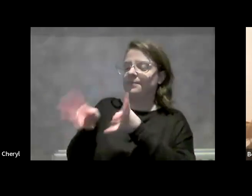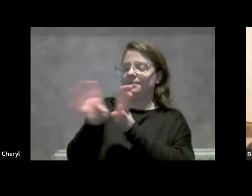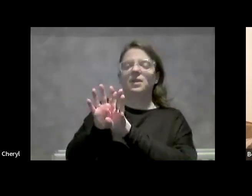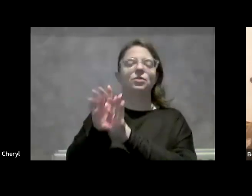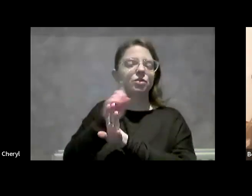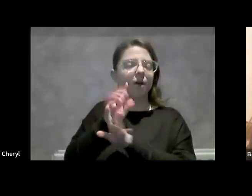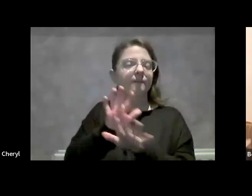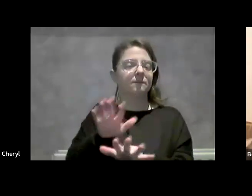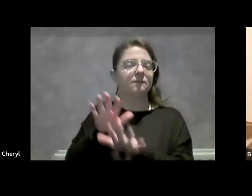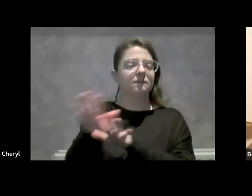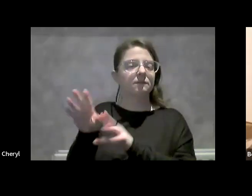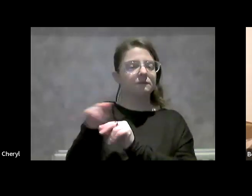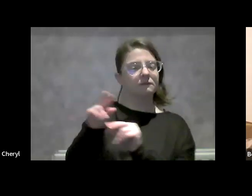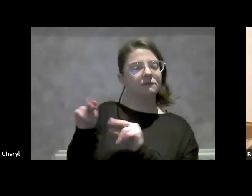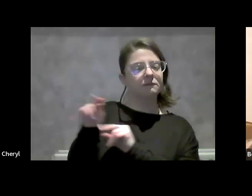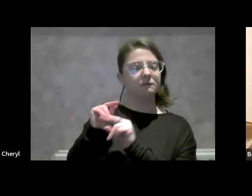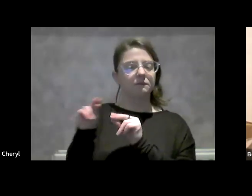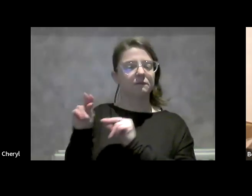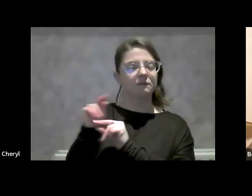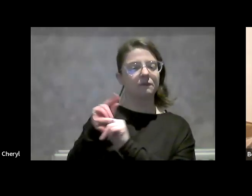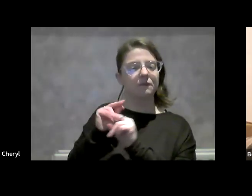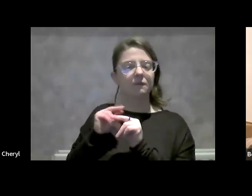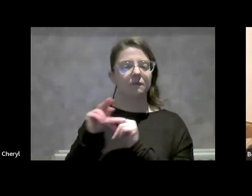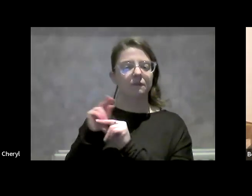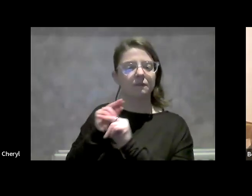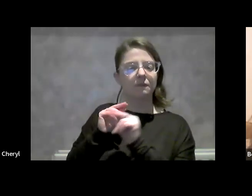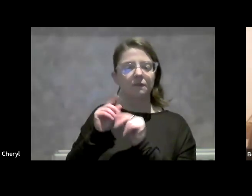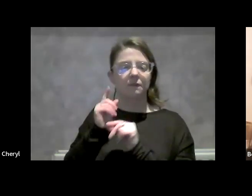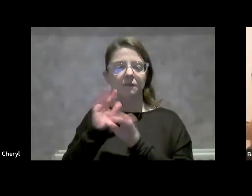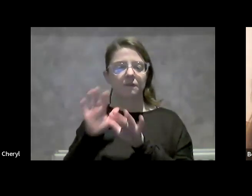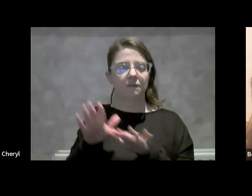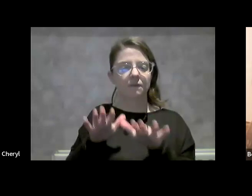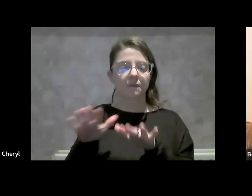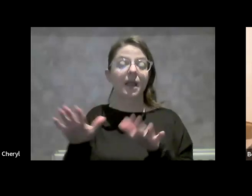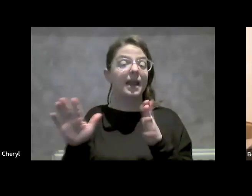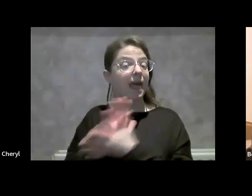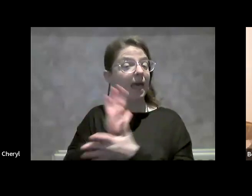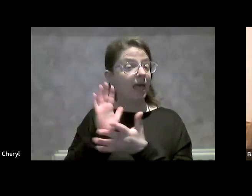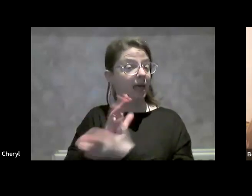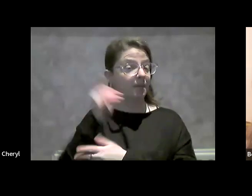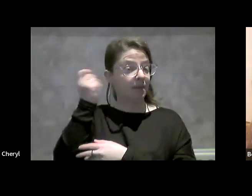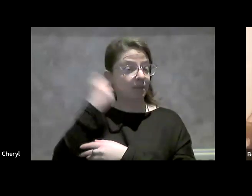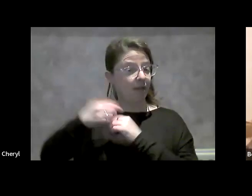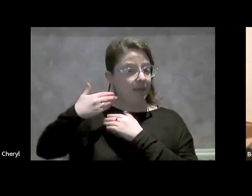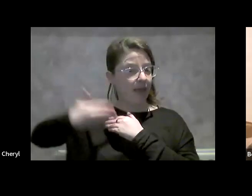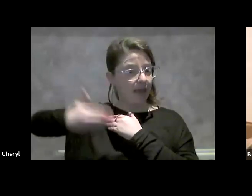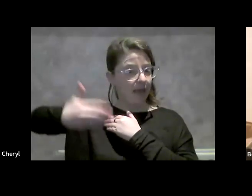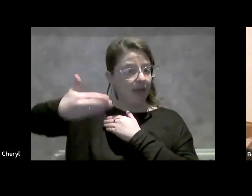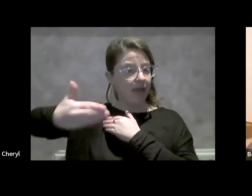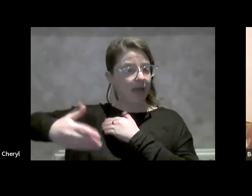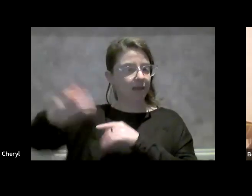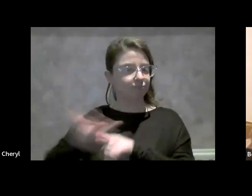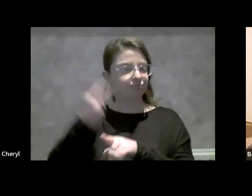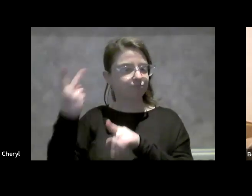crooning of muffled lips into a lover's elbow and every happy birthday that there ever was. Inside